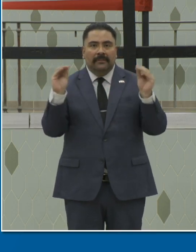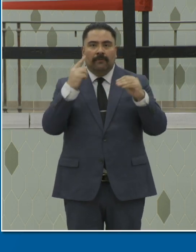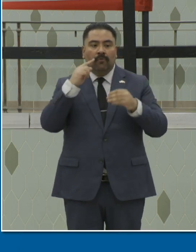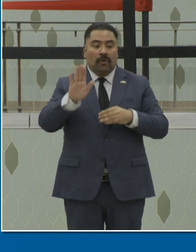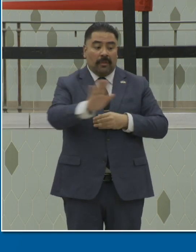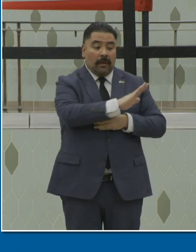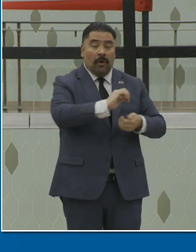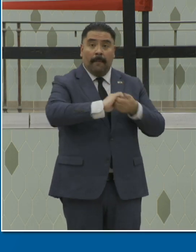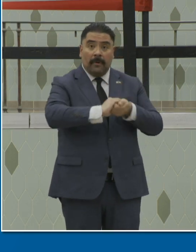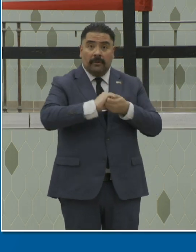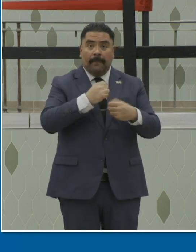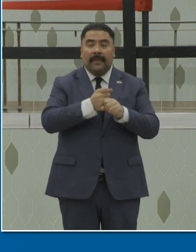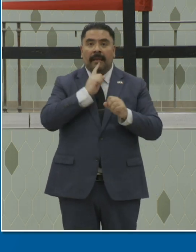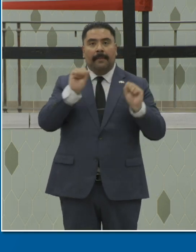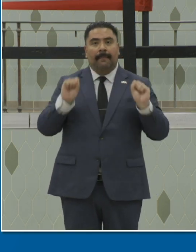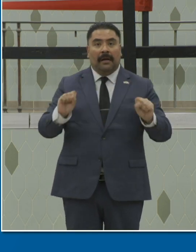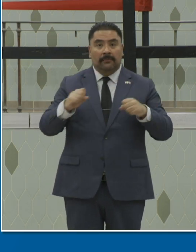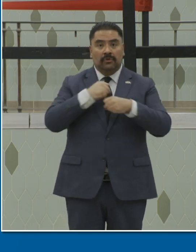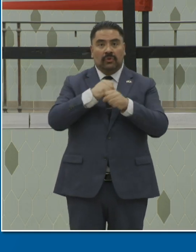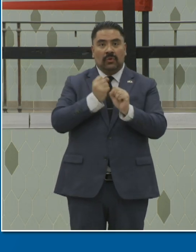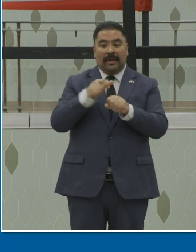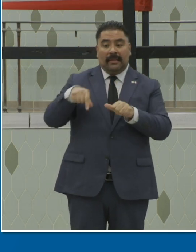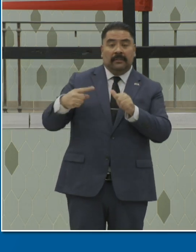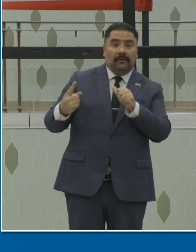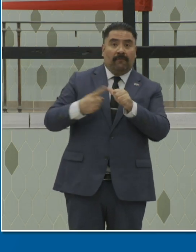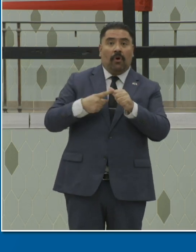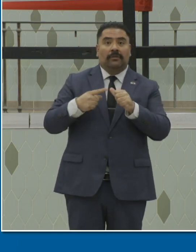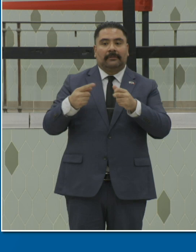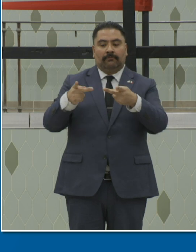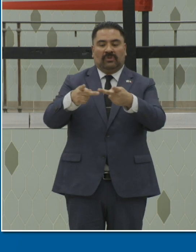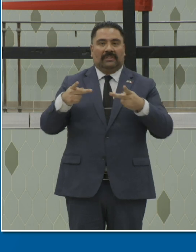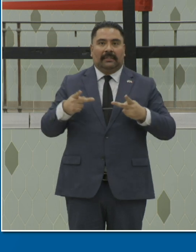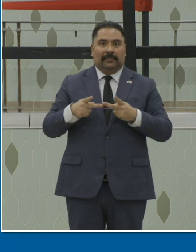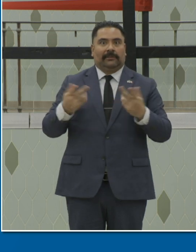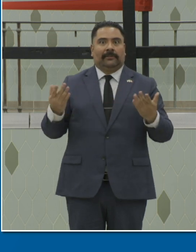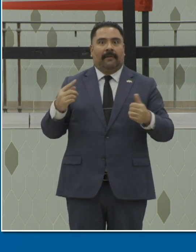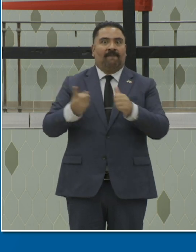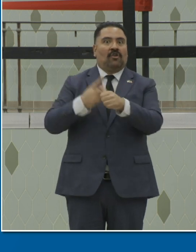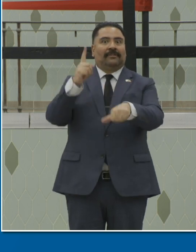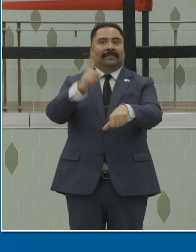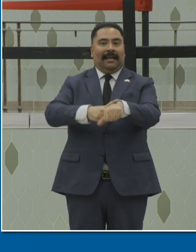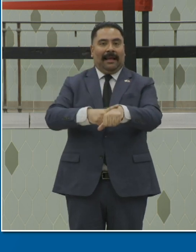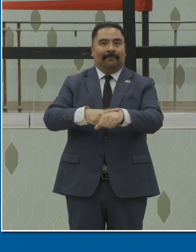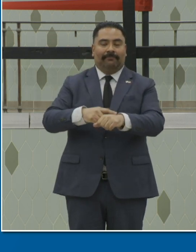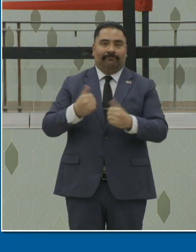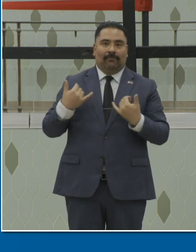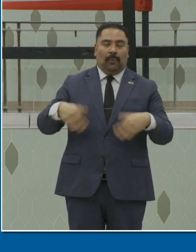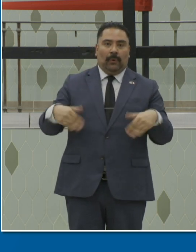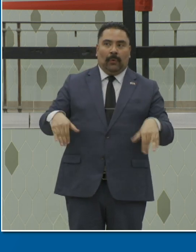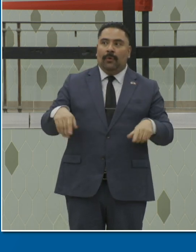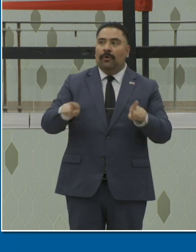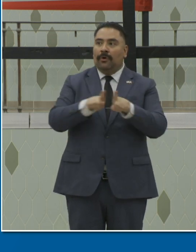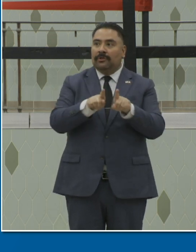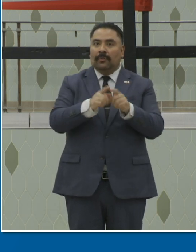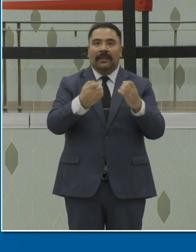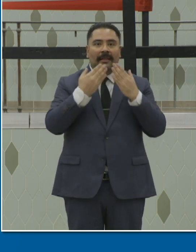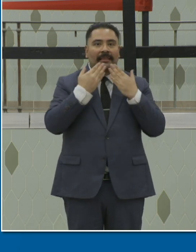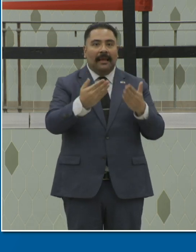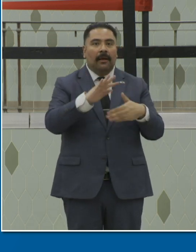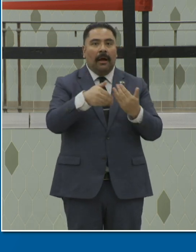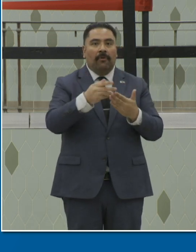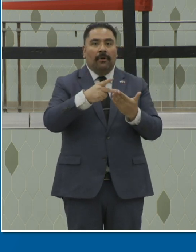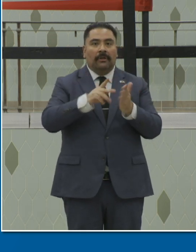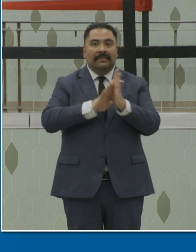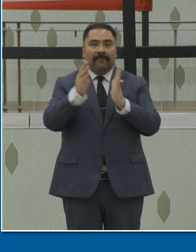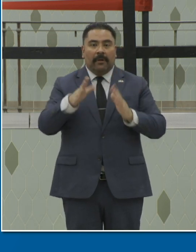partnership, for making it possible to create this first ever position, Chief Homelessness Officer position. And finally, again, I do want to thank our